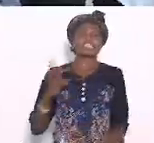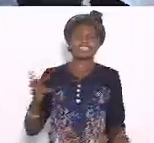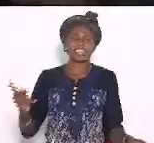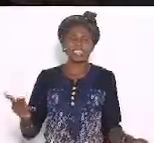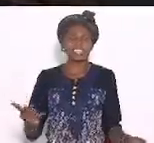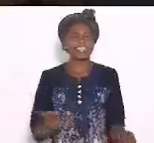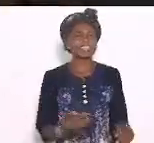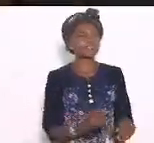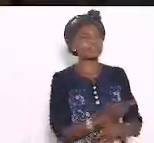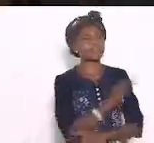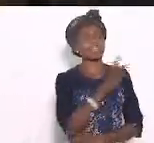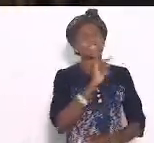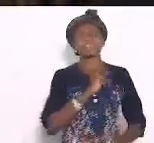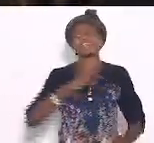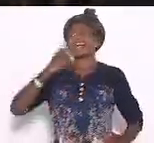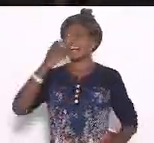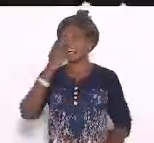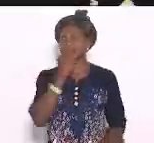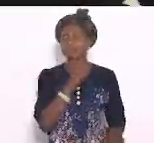mly